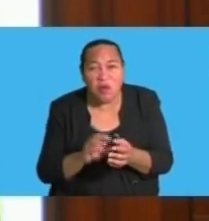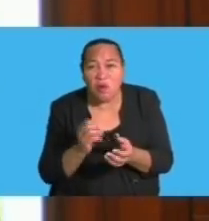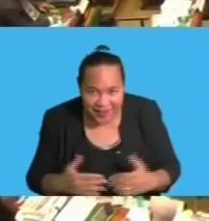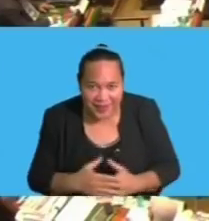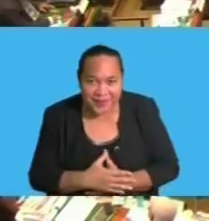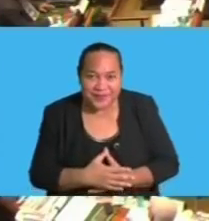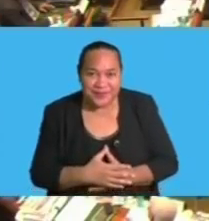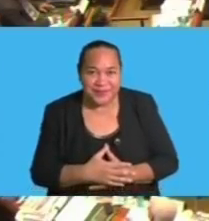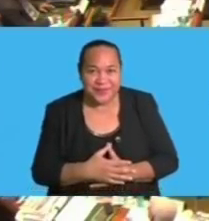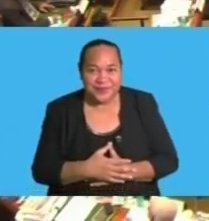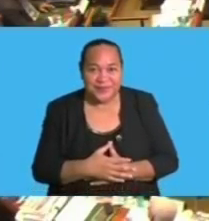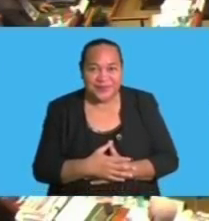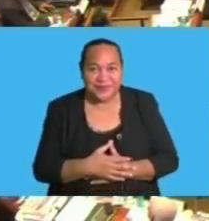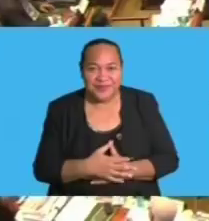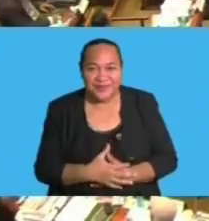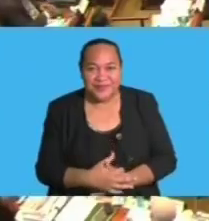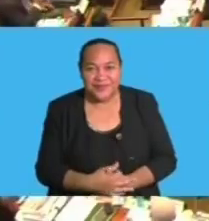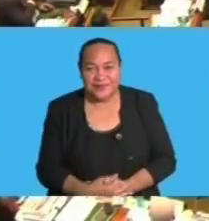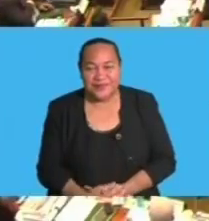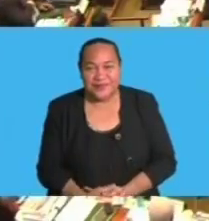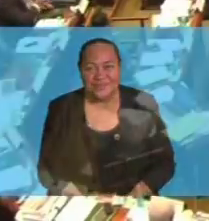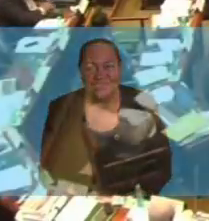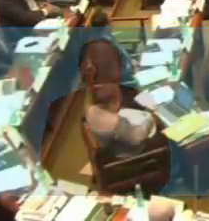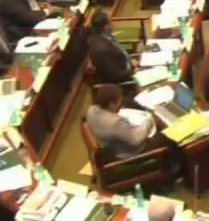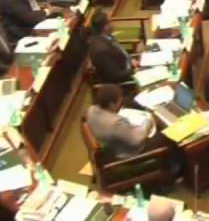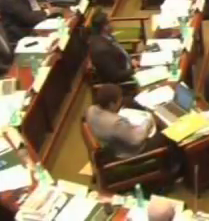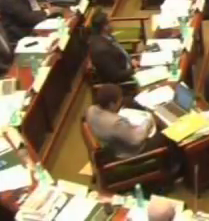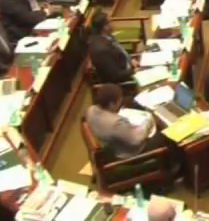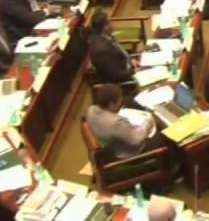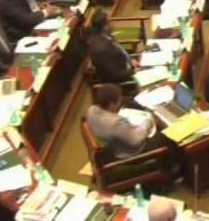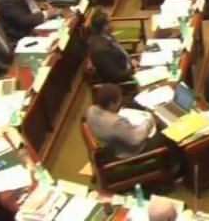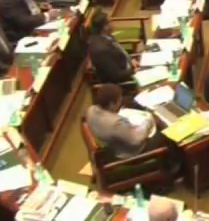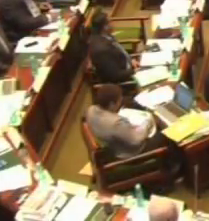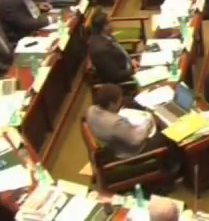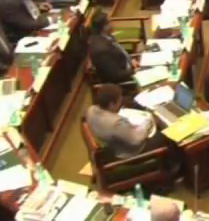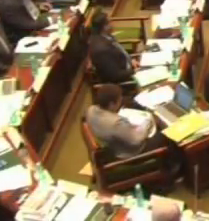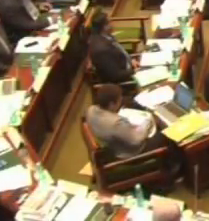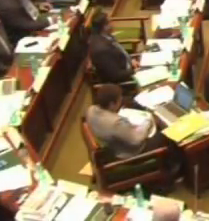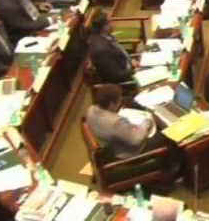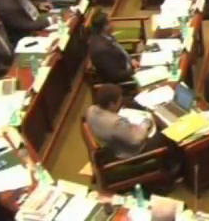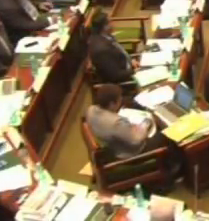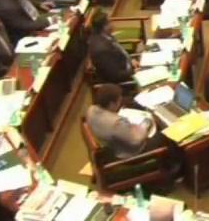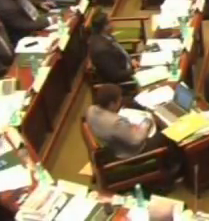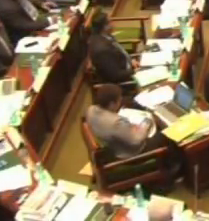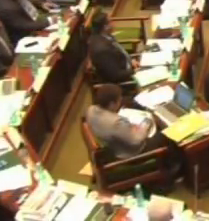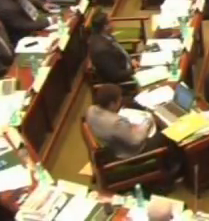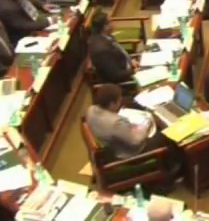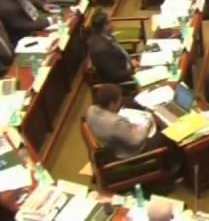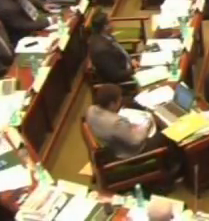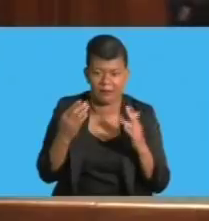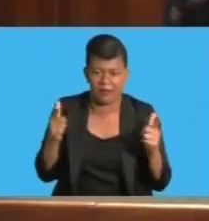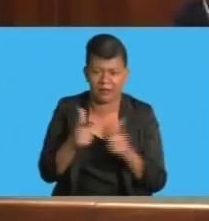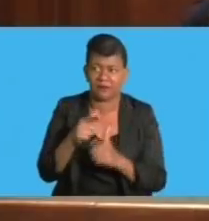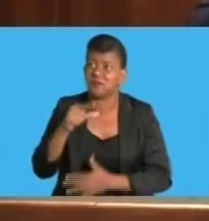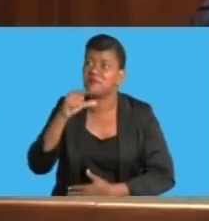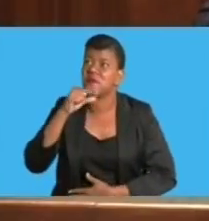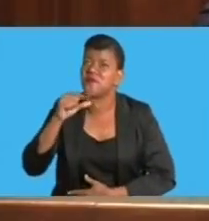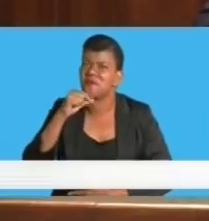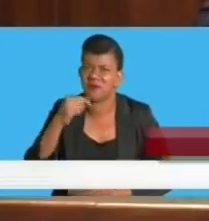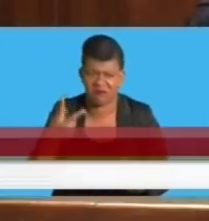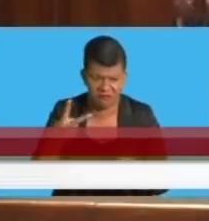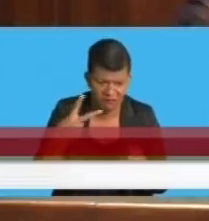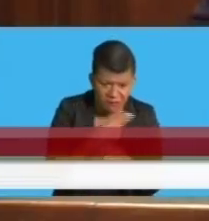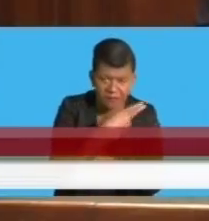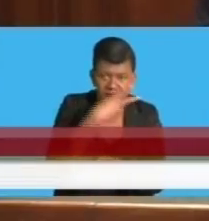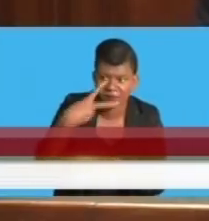some cases. A shared sentiment from her colleague Nico Nawaikula, who laments the budget cutbacks. It's very, very sorry. Where's the boom in that?